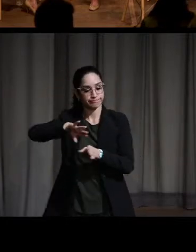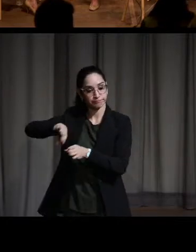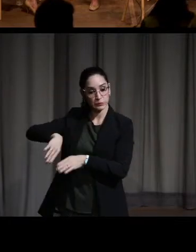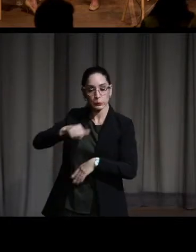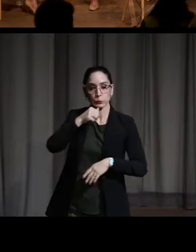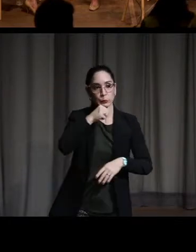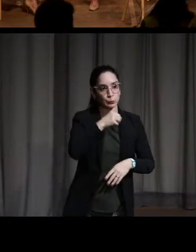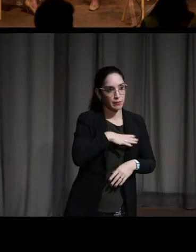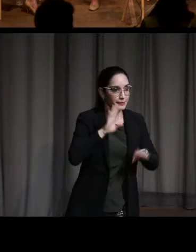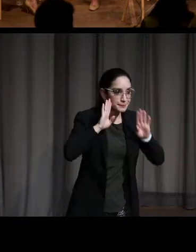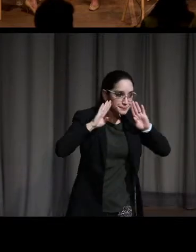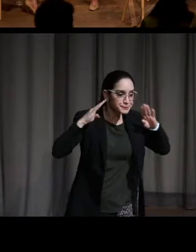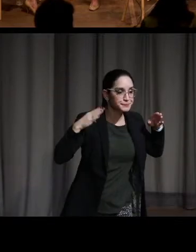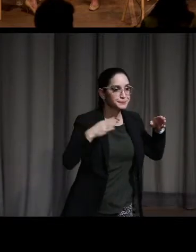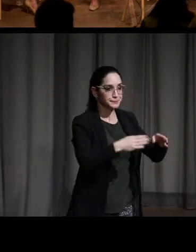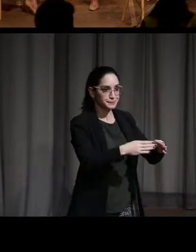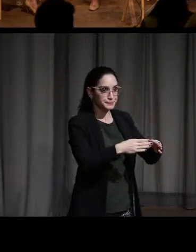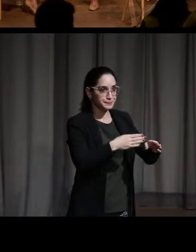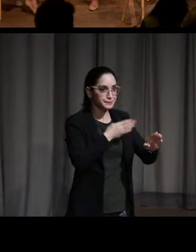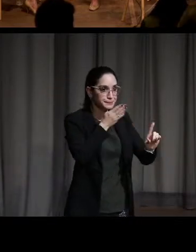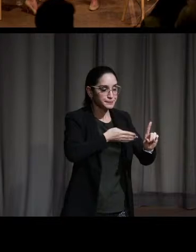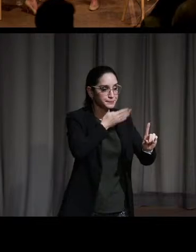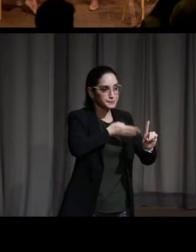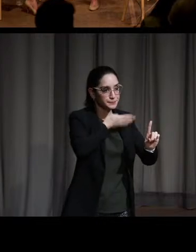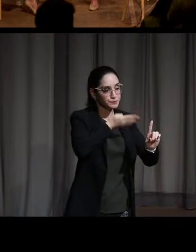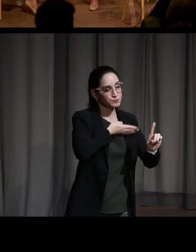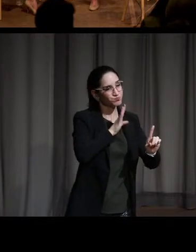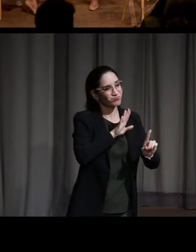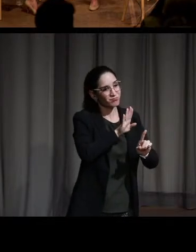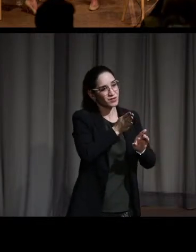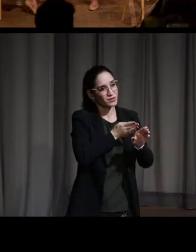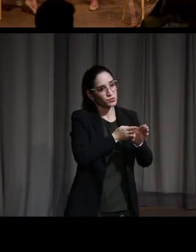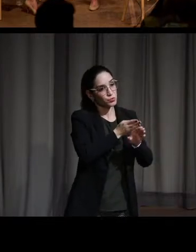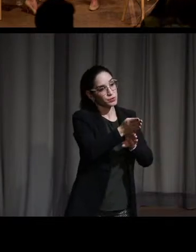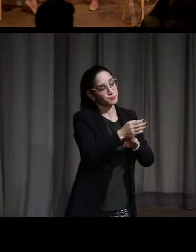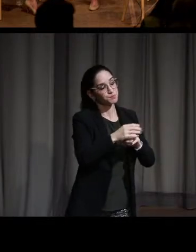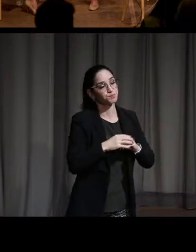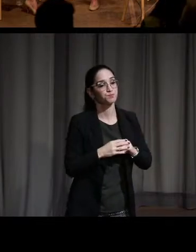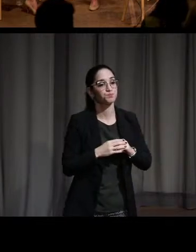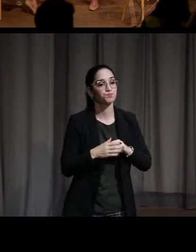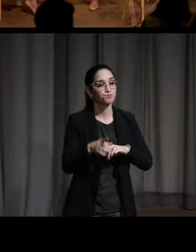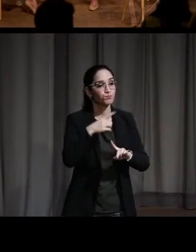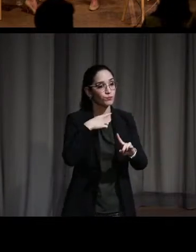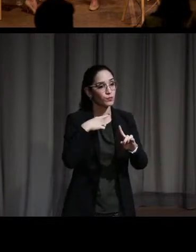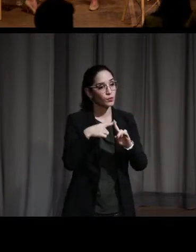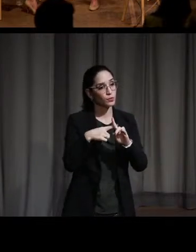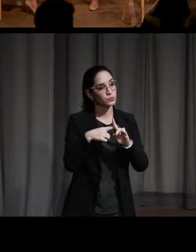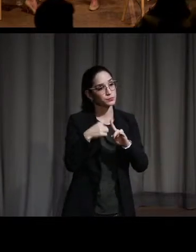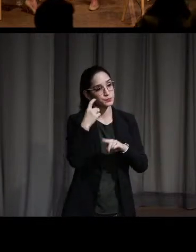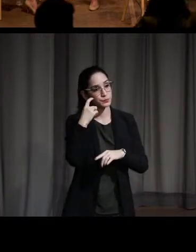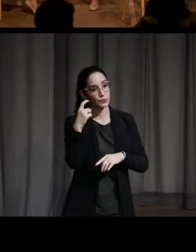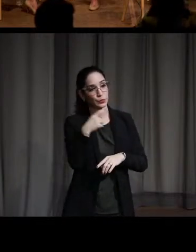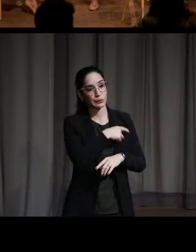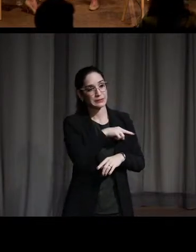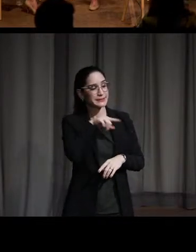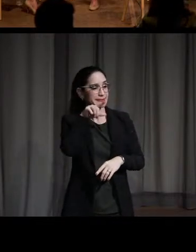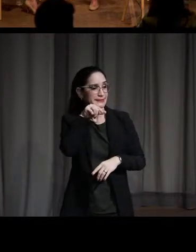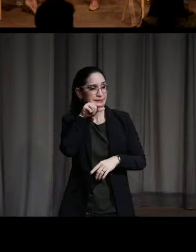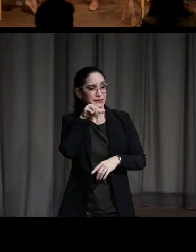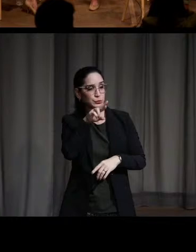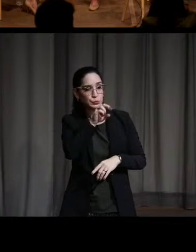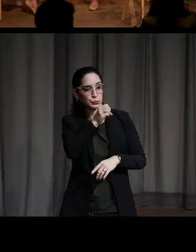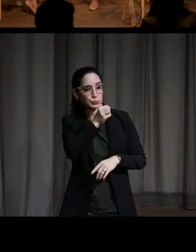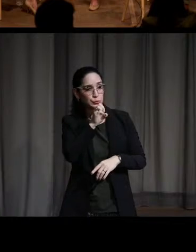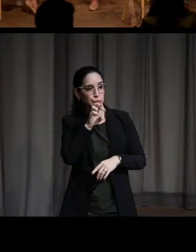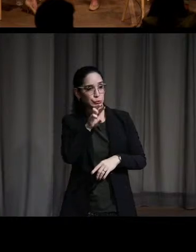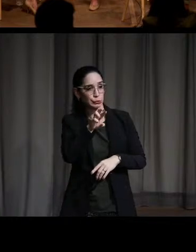women. And also, going back to the rooster, the same thing happens with the rooster. When you would think that he